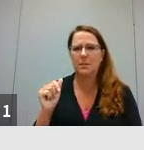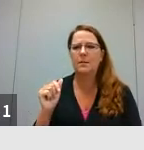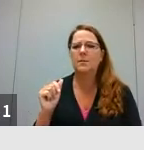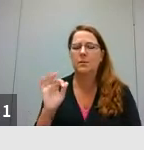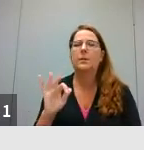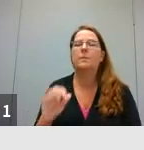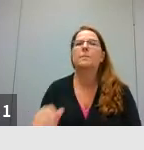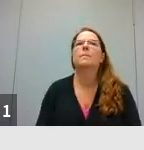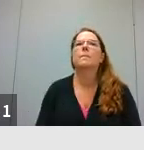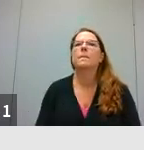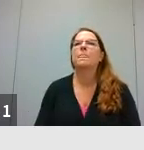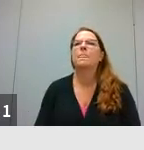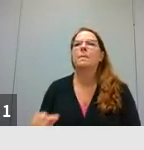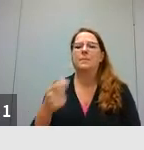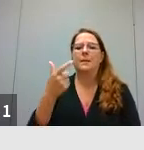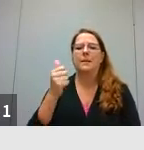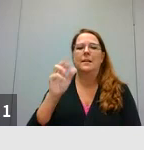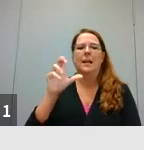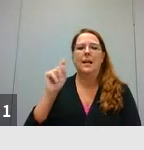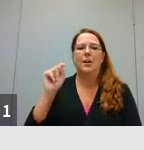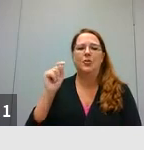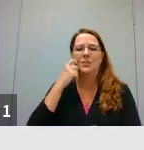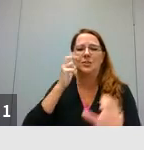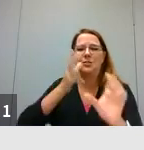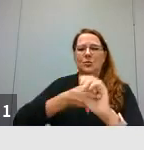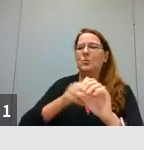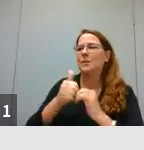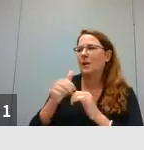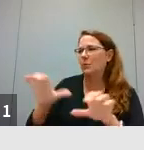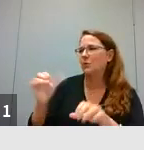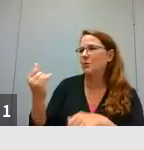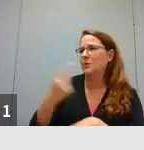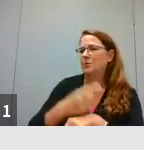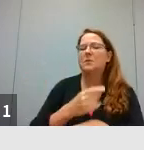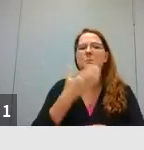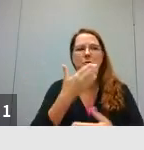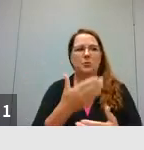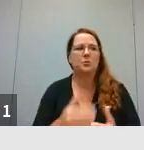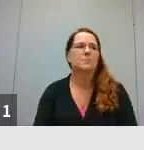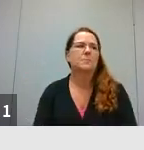Very good. How are you doing today? Doing well. All right.